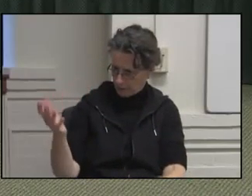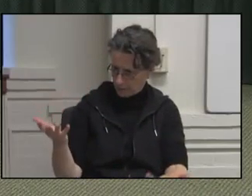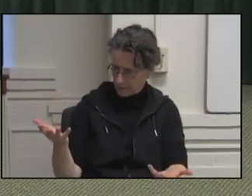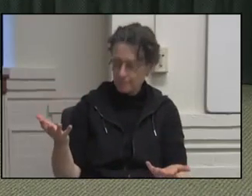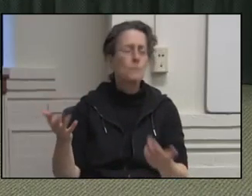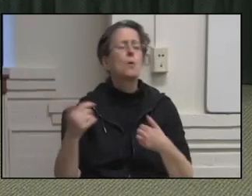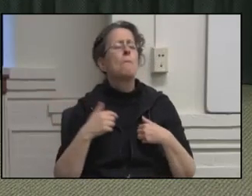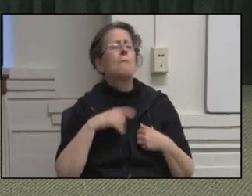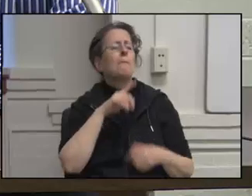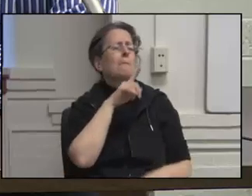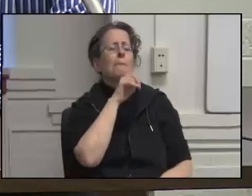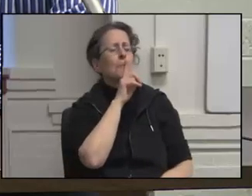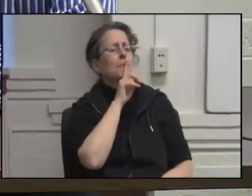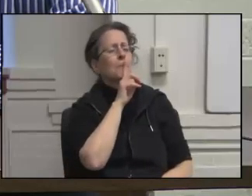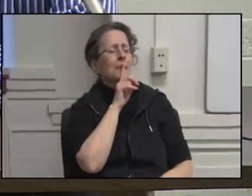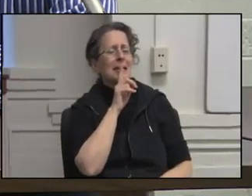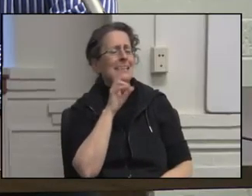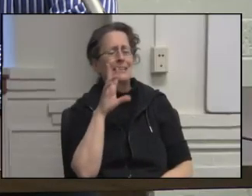goal necessarily. It's basically